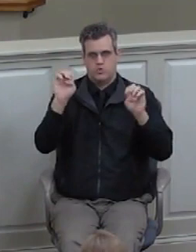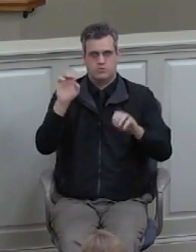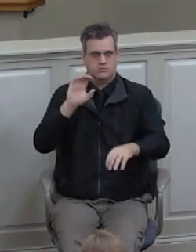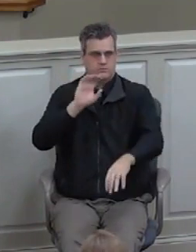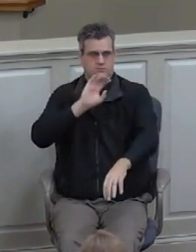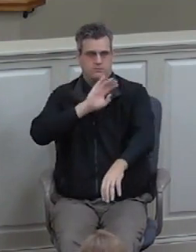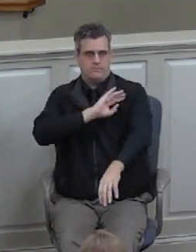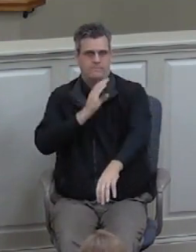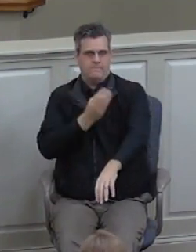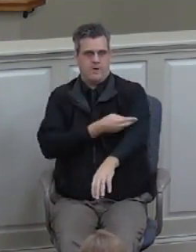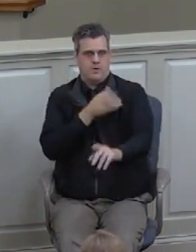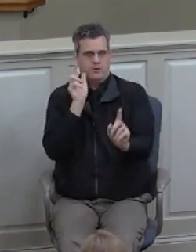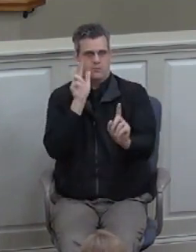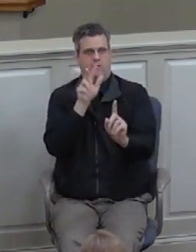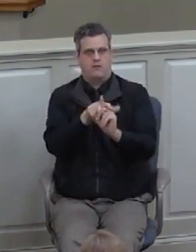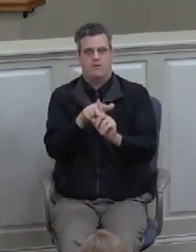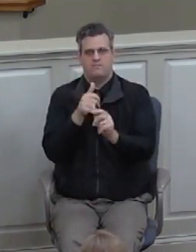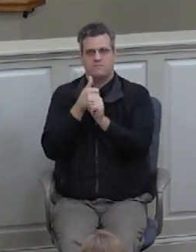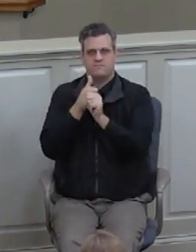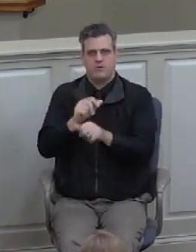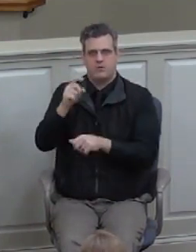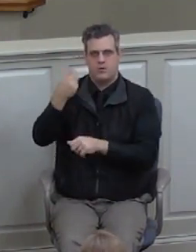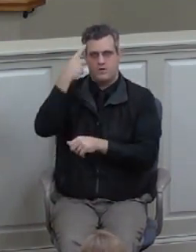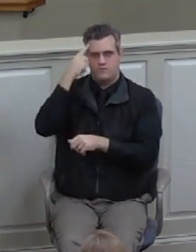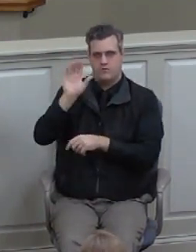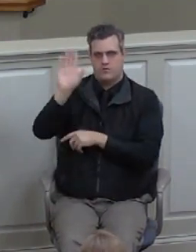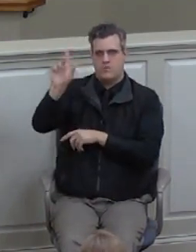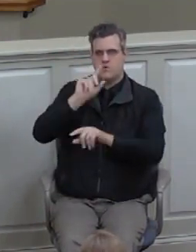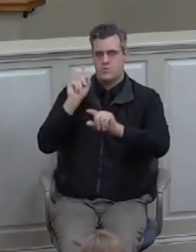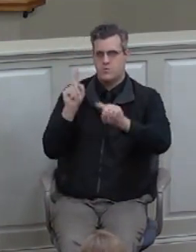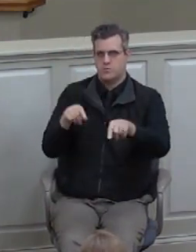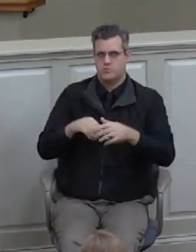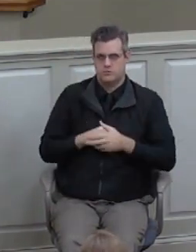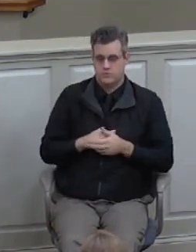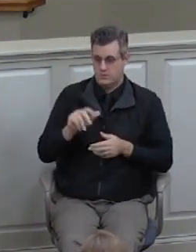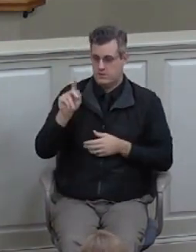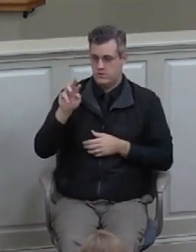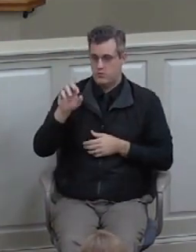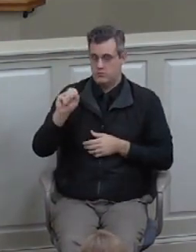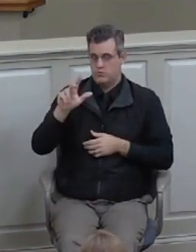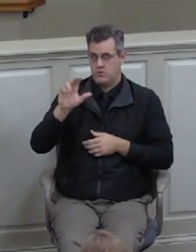powers subject to the orders of the governor. And whereas KRS